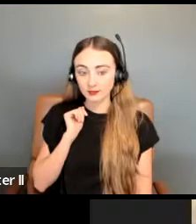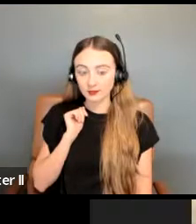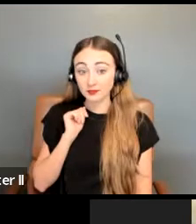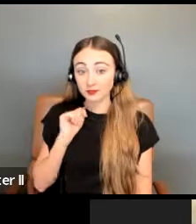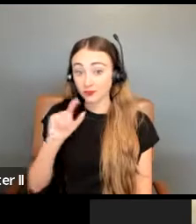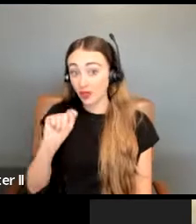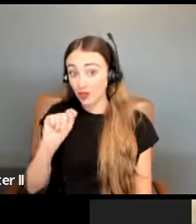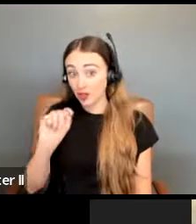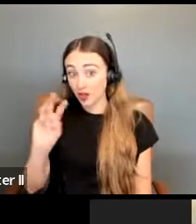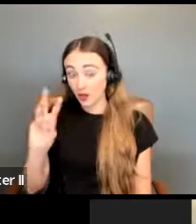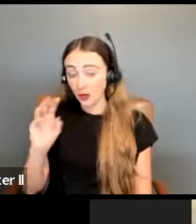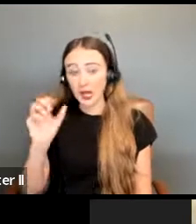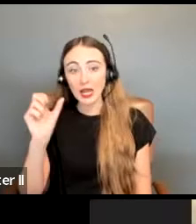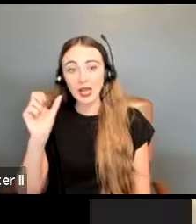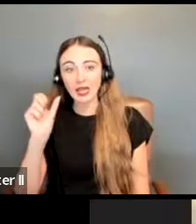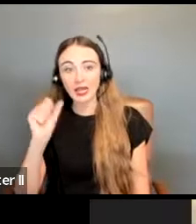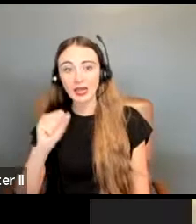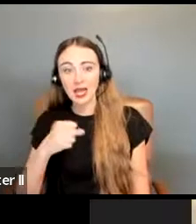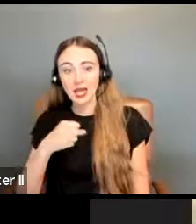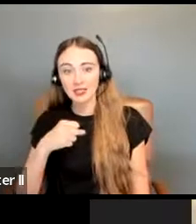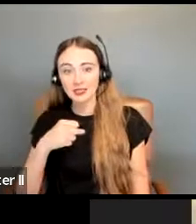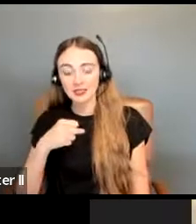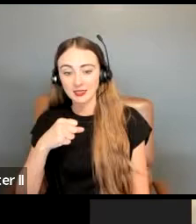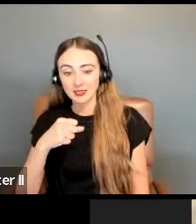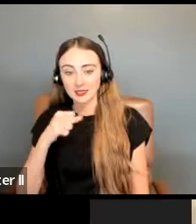Councilmember Trayon White. Yeah.